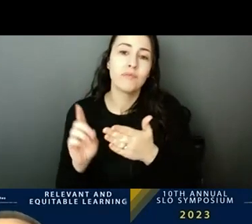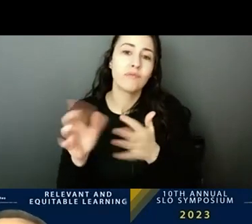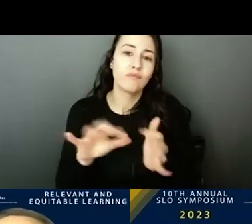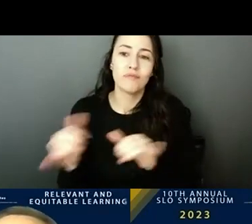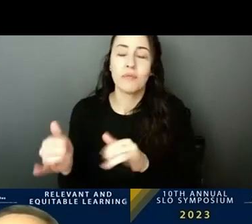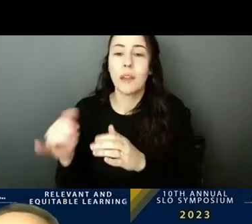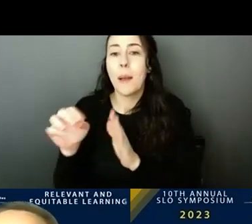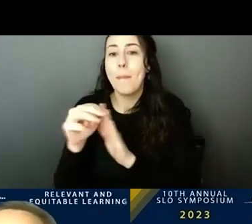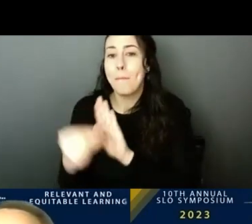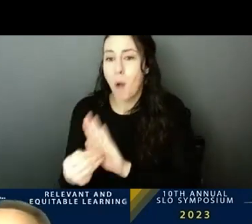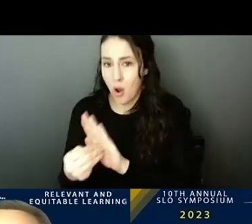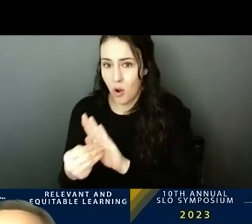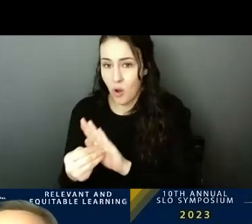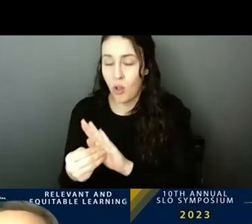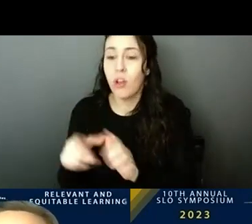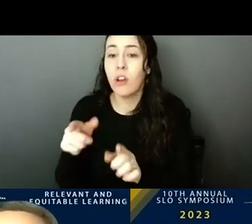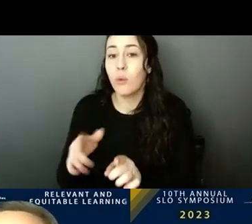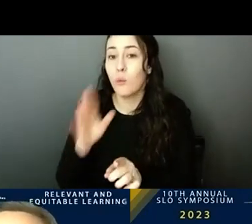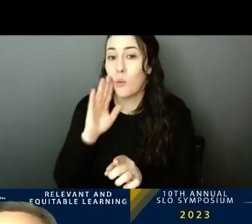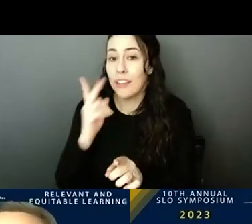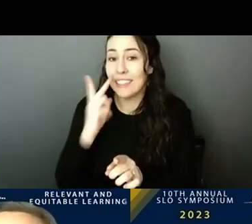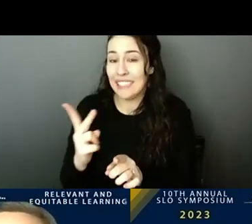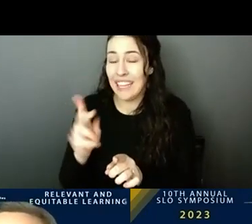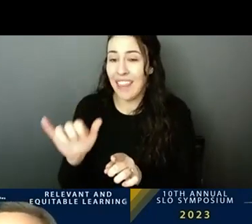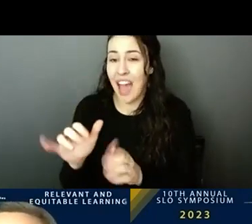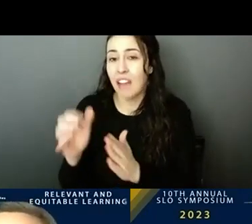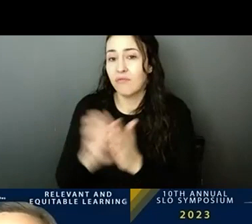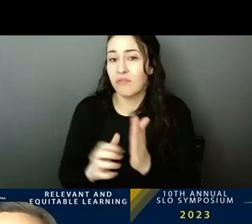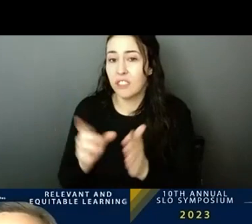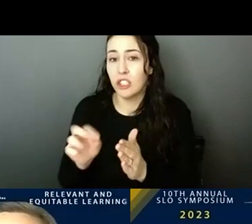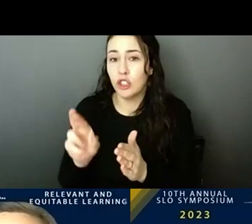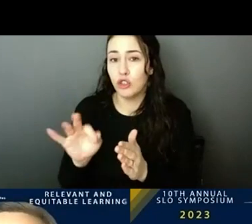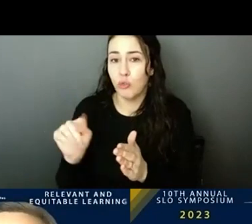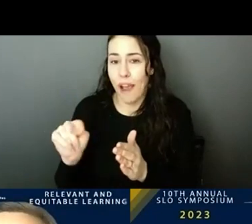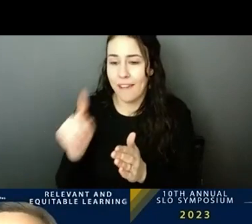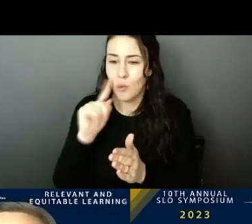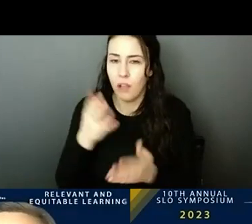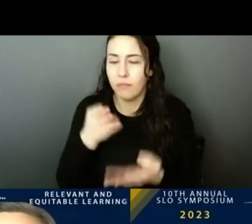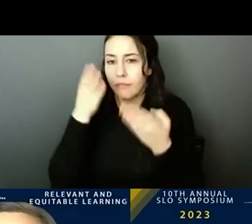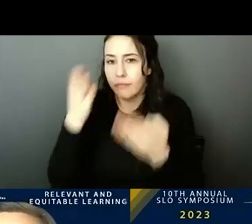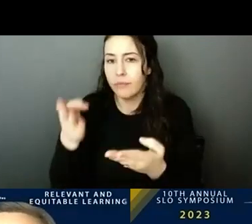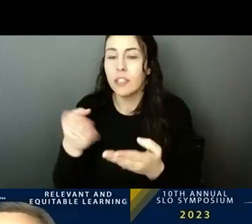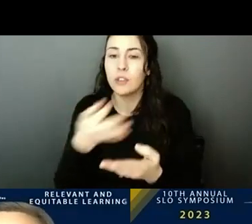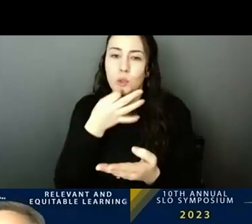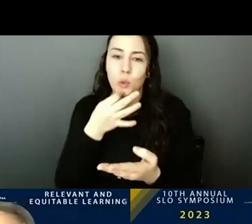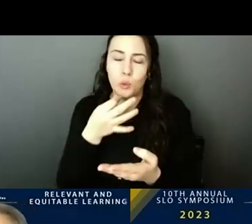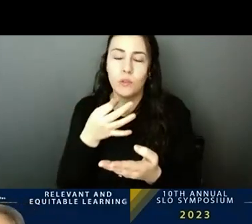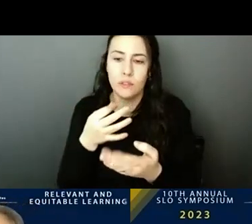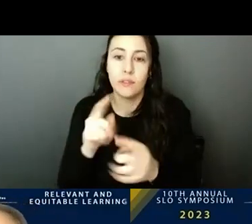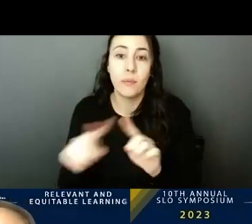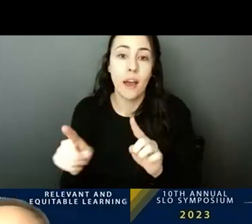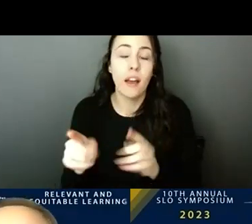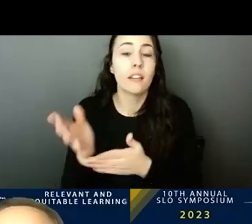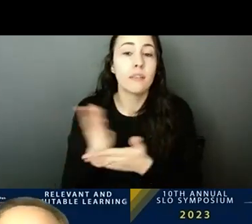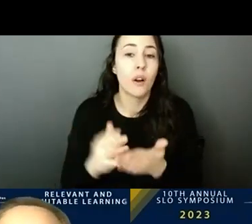CBE. What you will see in that draft model, which we will be bringing soon to the collaborative, is a portion of